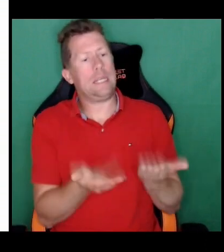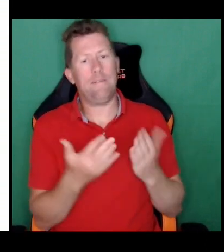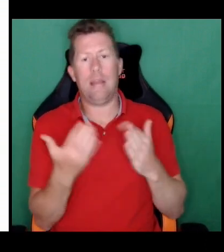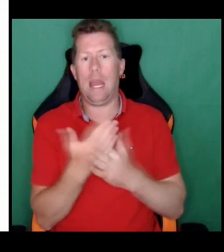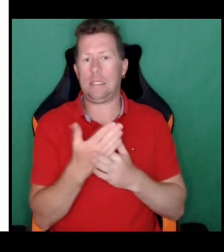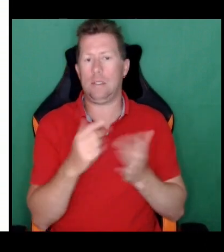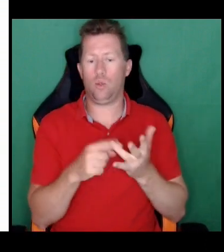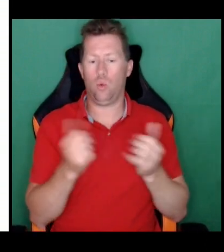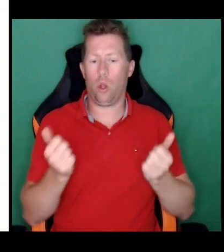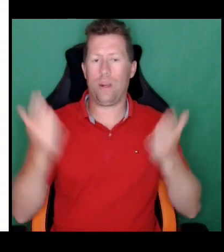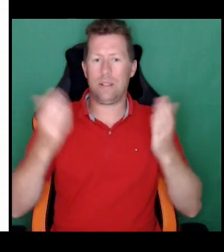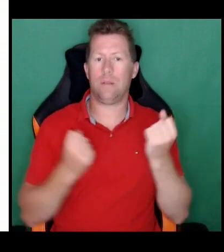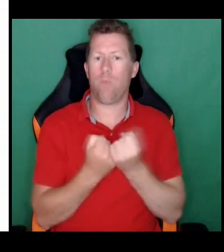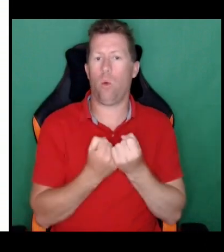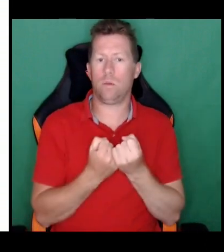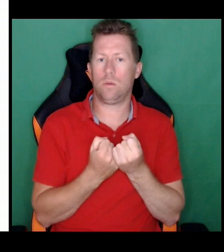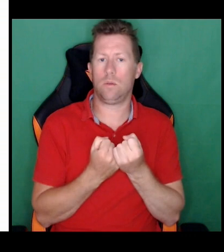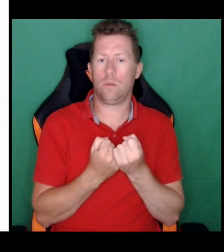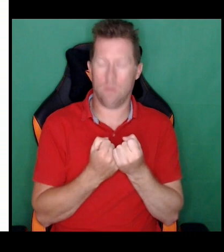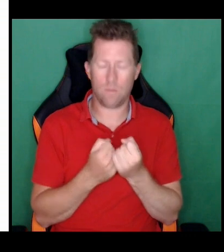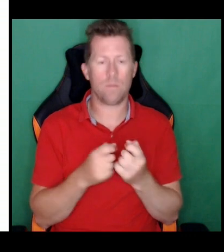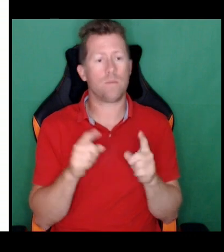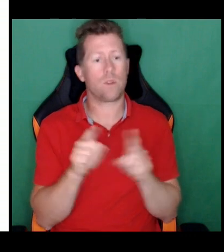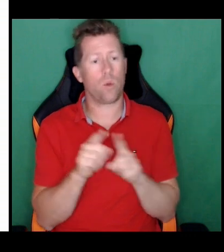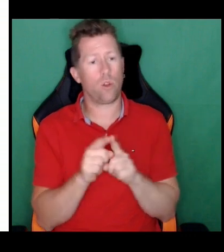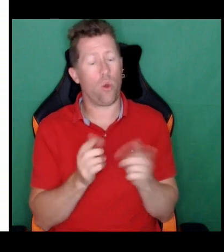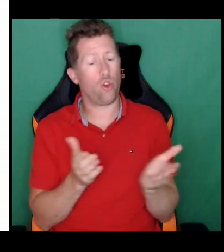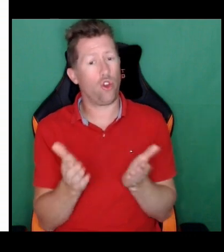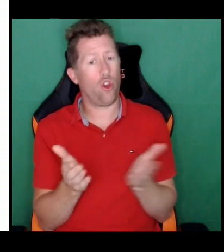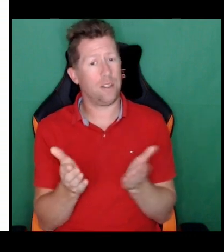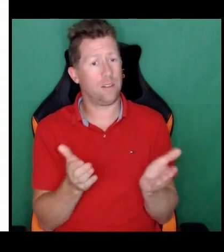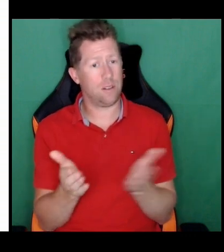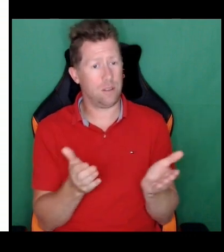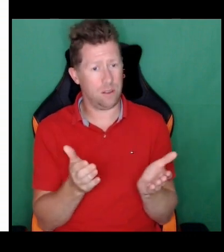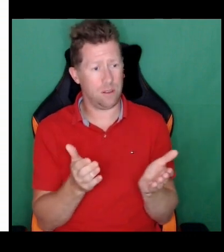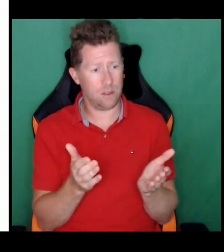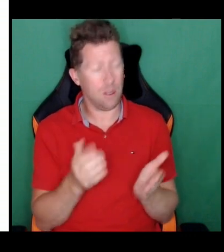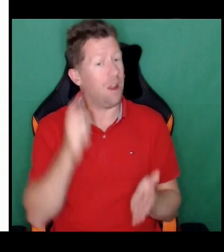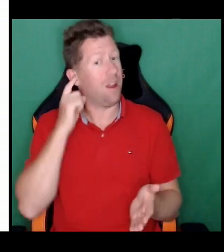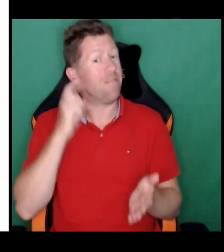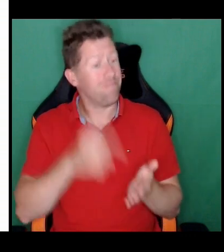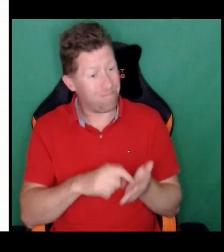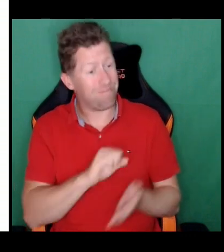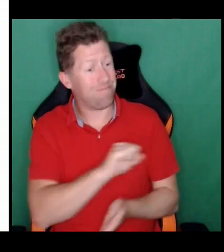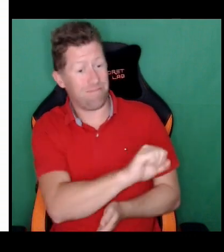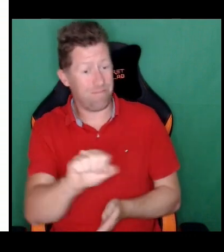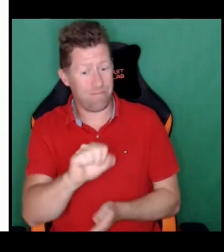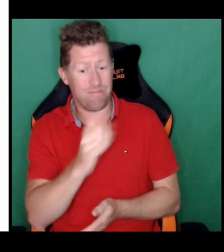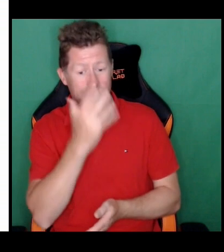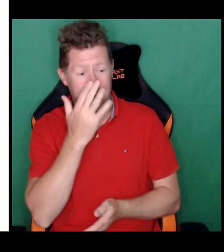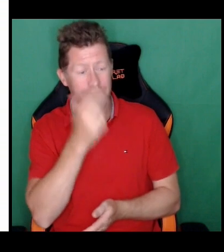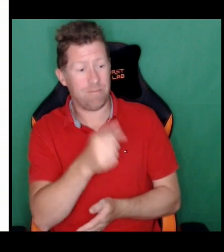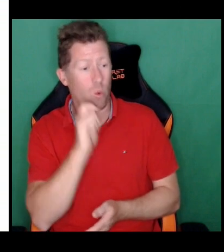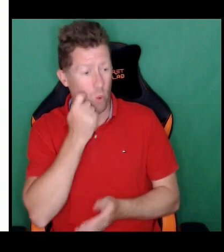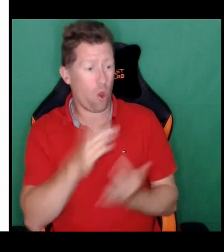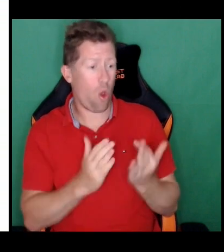quit support and also services and a response that acknowledges that some of these teens will be experiencing withdrawal